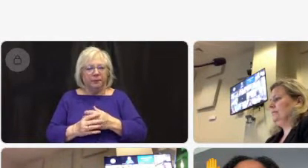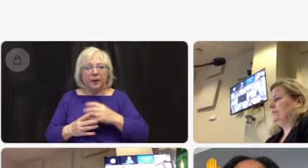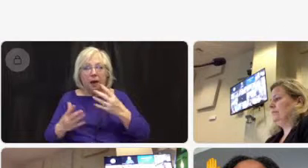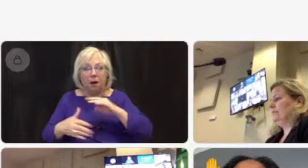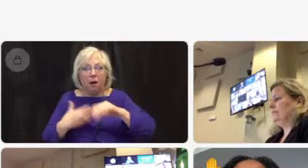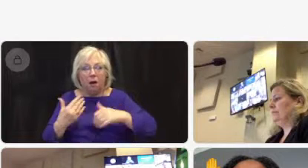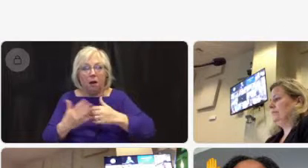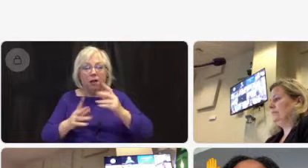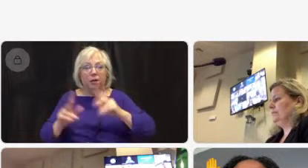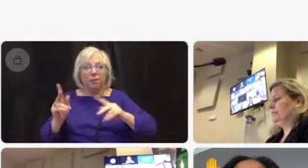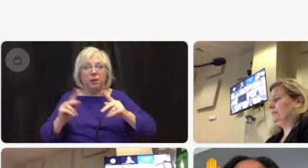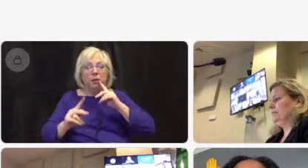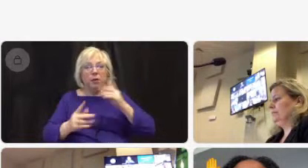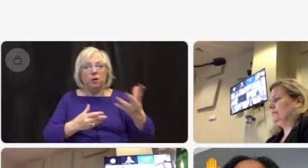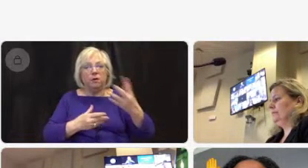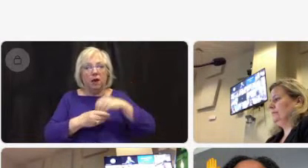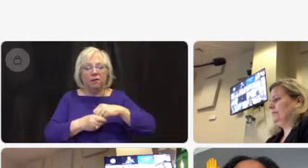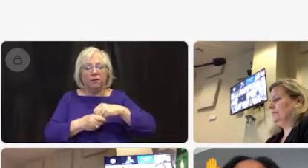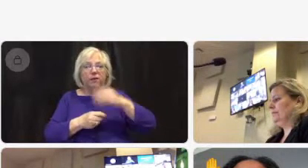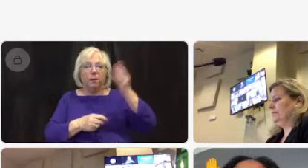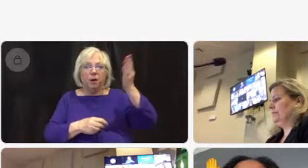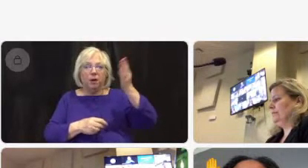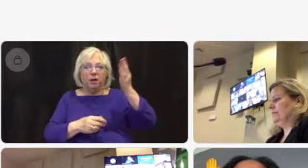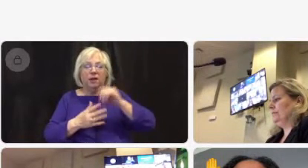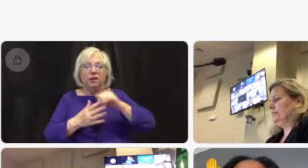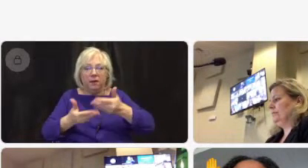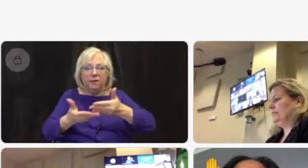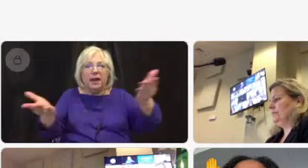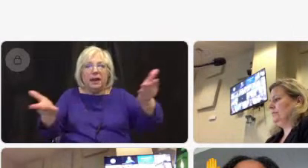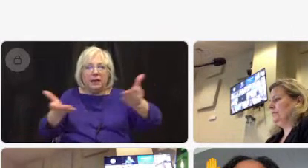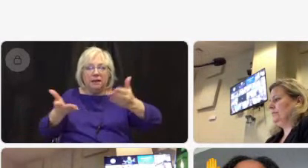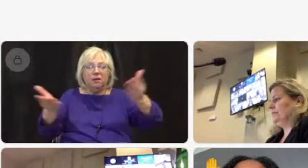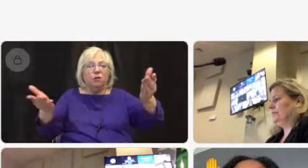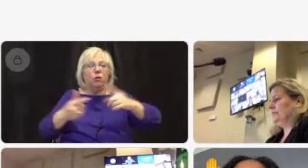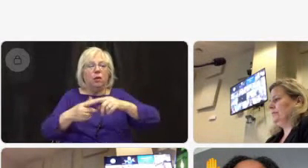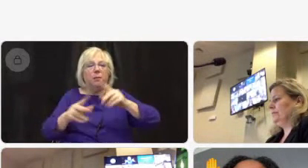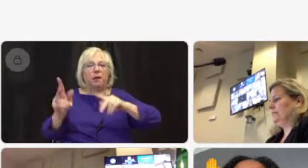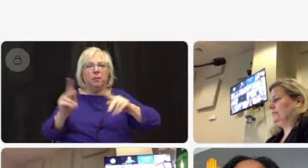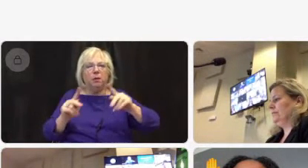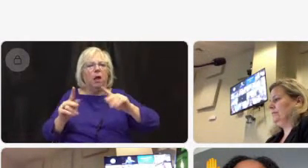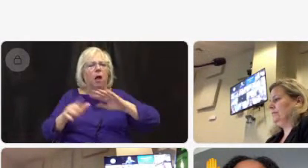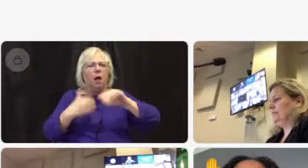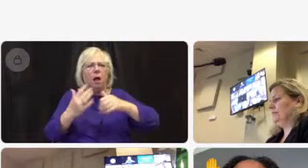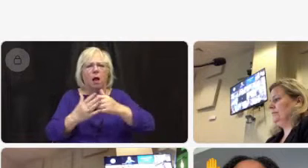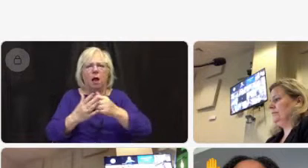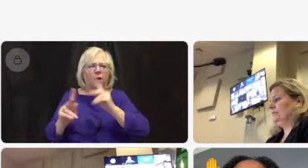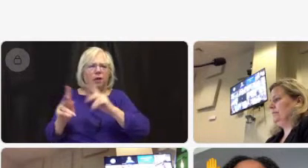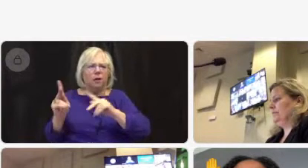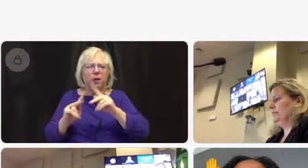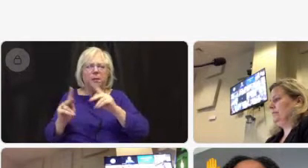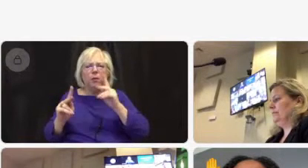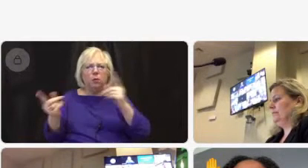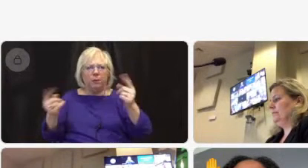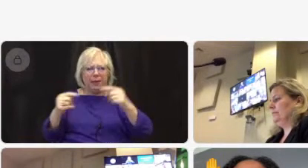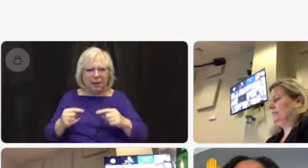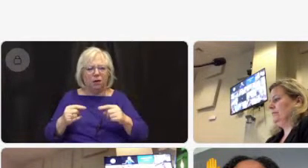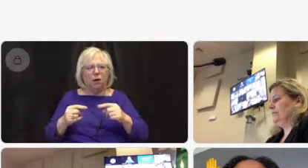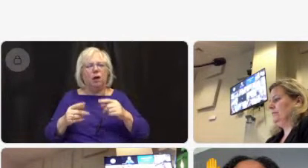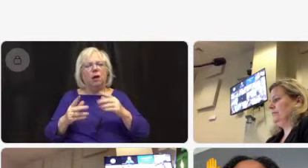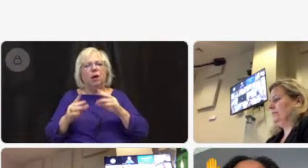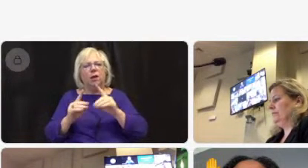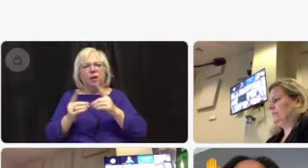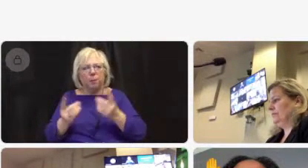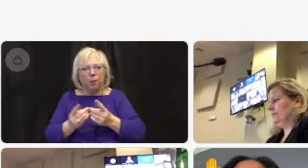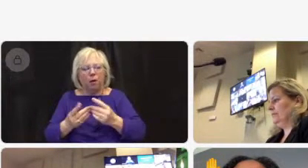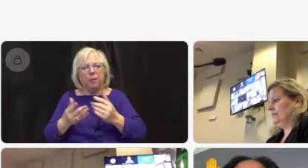of the presentation that we've taken to the people, they'll all be here every step of the way, as far as department directors to ask, so members